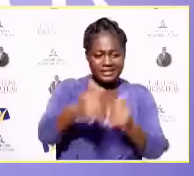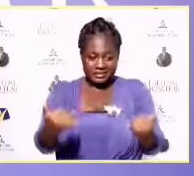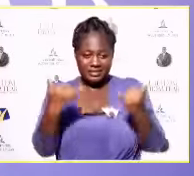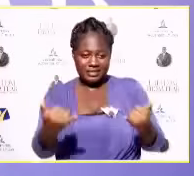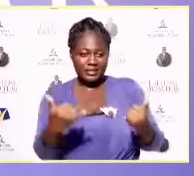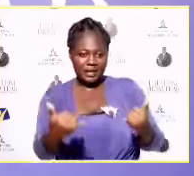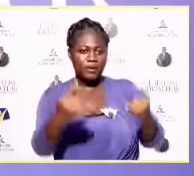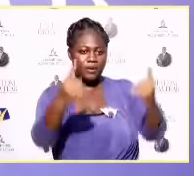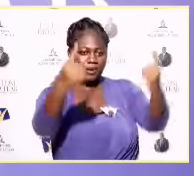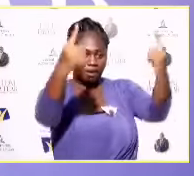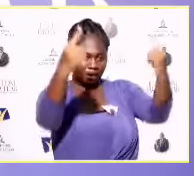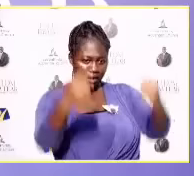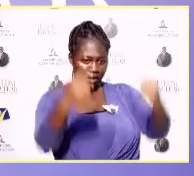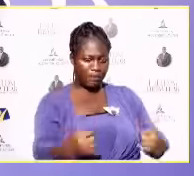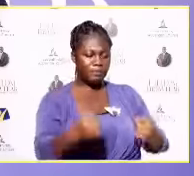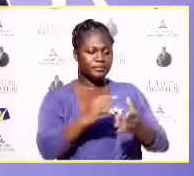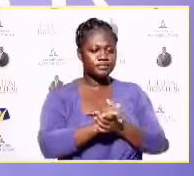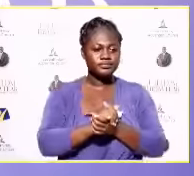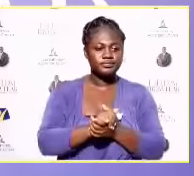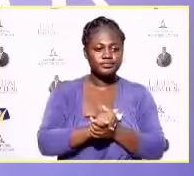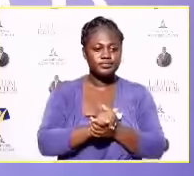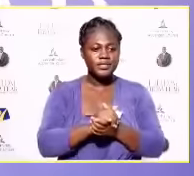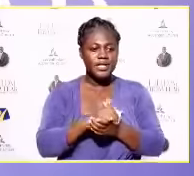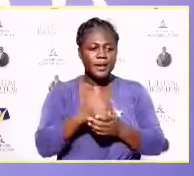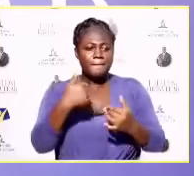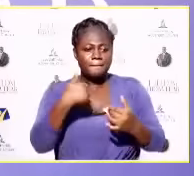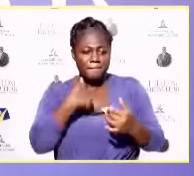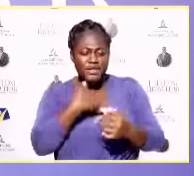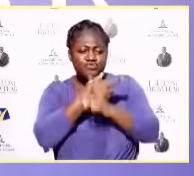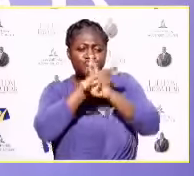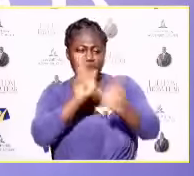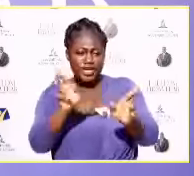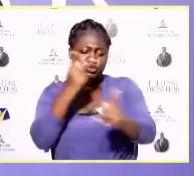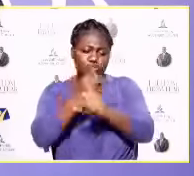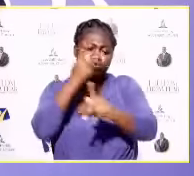come right here. I am willing to keep the Sabbath of Jesus